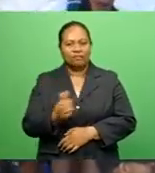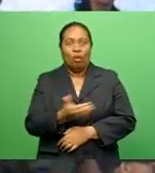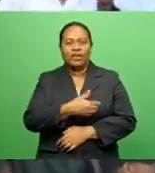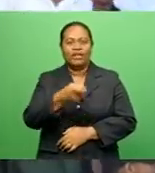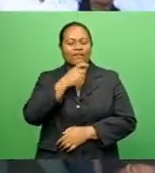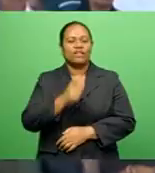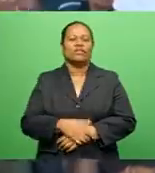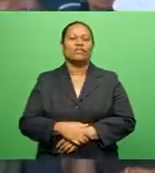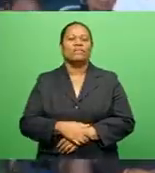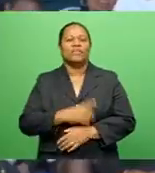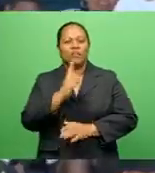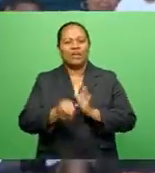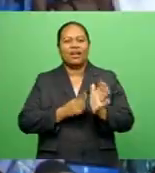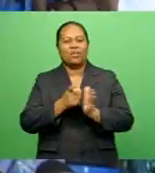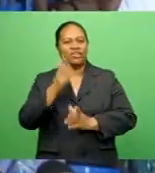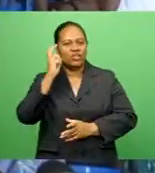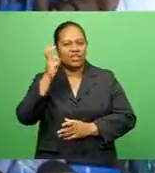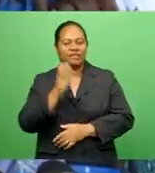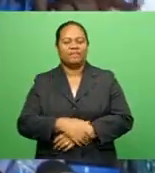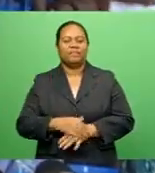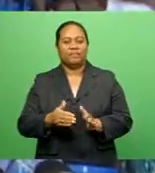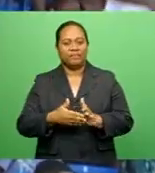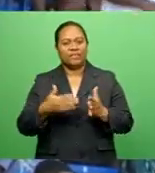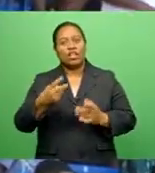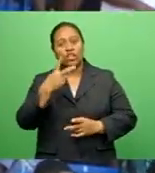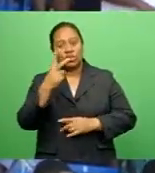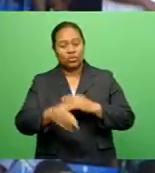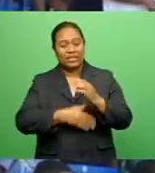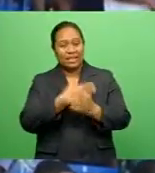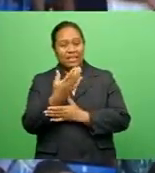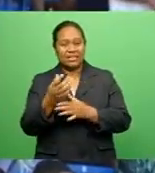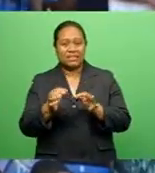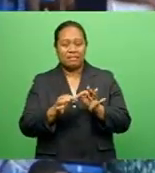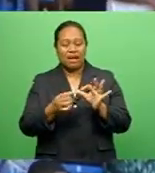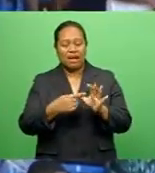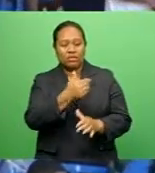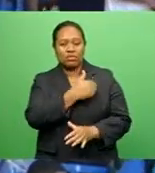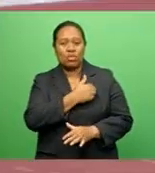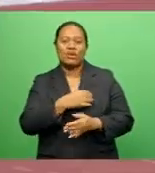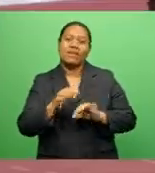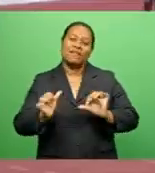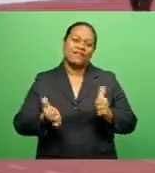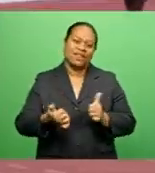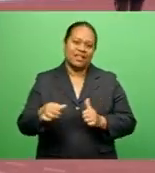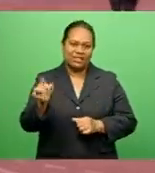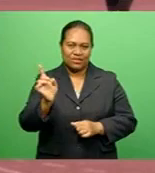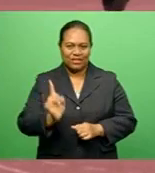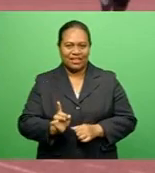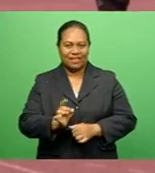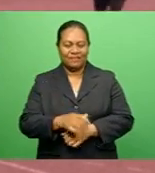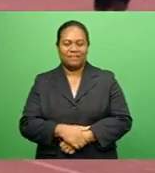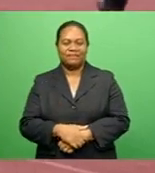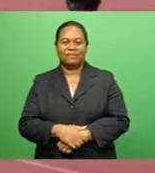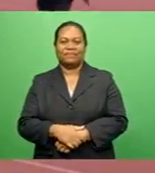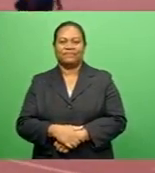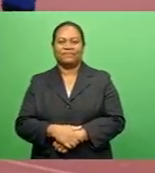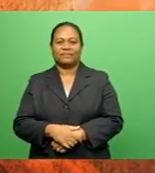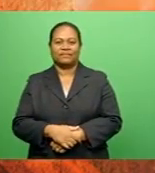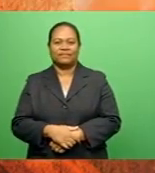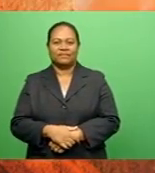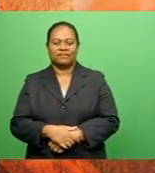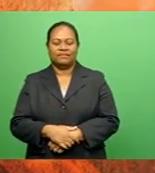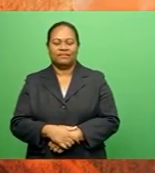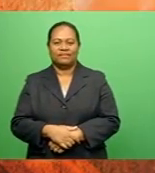A total of 9 schools took part during the two-day Ba Zone, which ended today. Filipine Caso, FBC